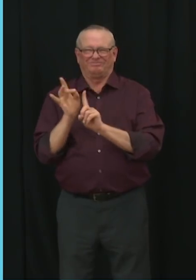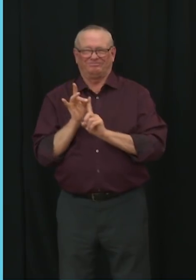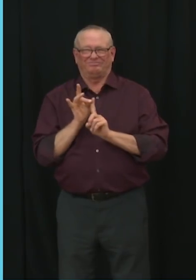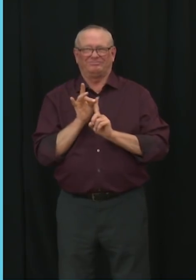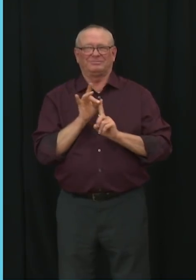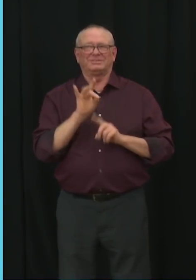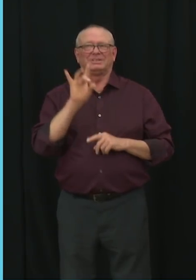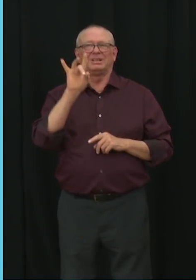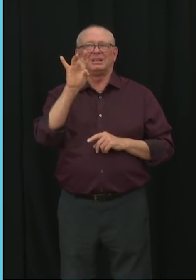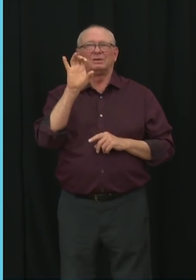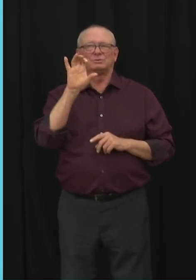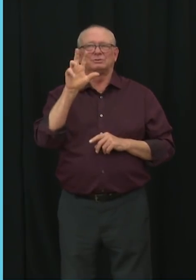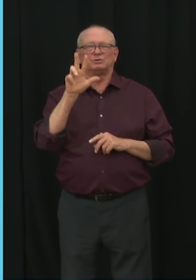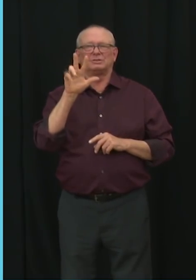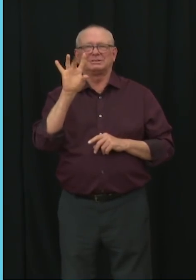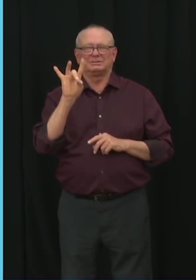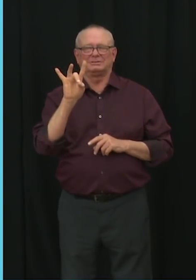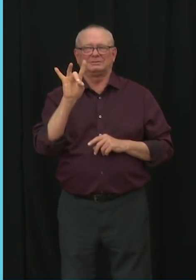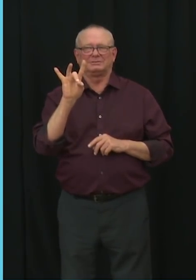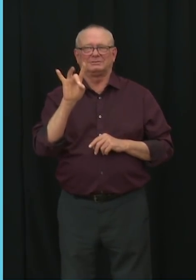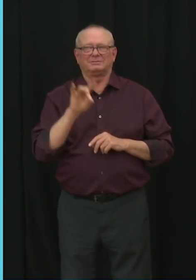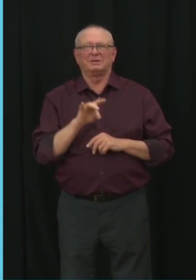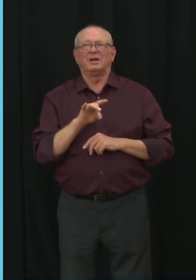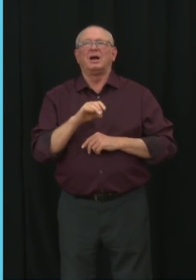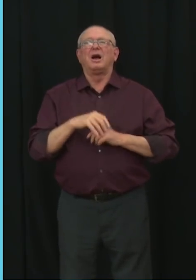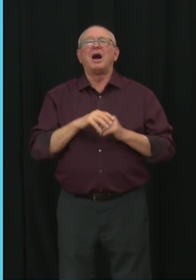to hospitalizations, there are currently a total of